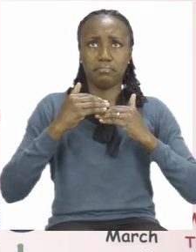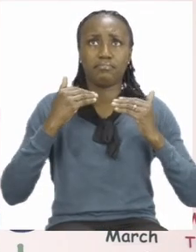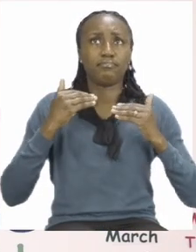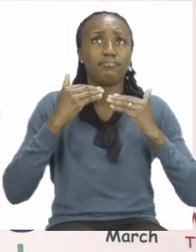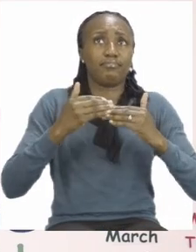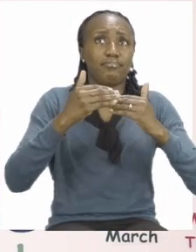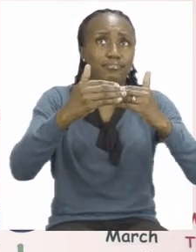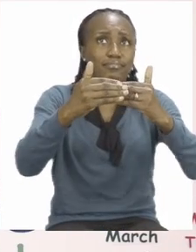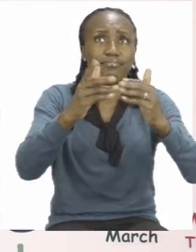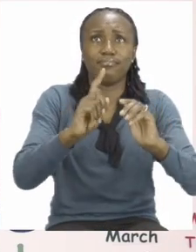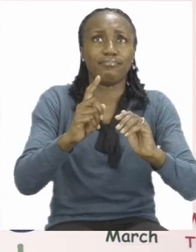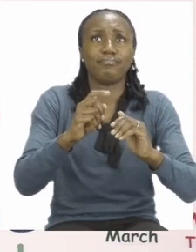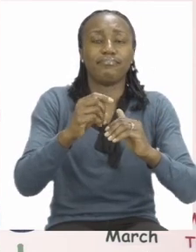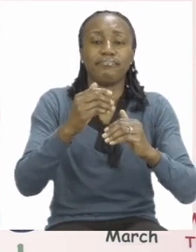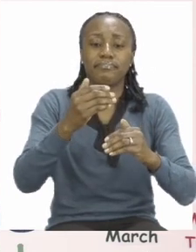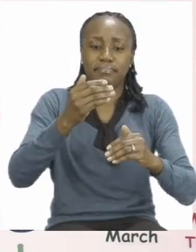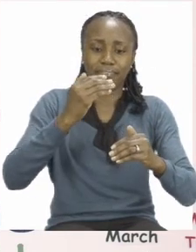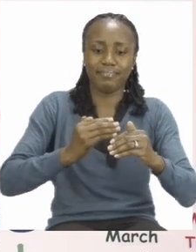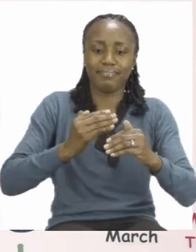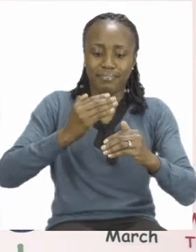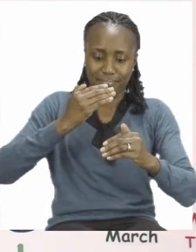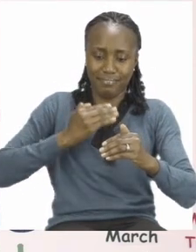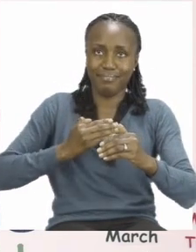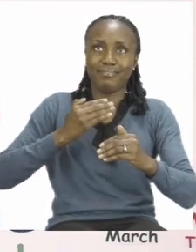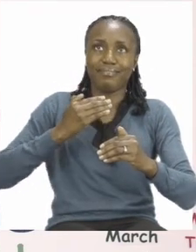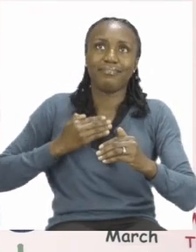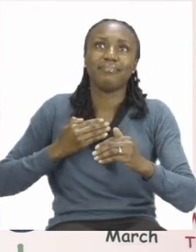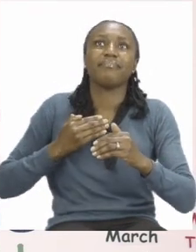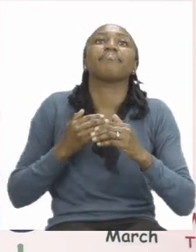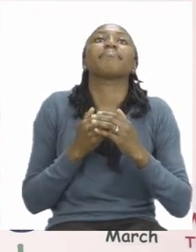We say 80 is already there.